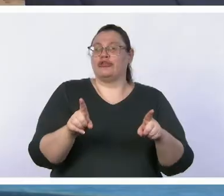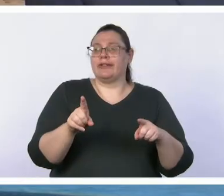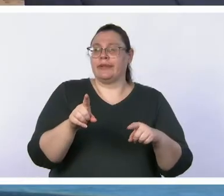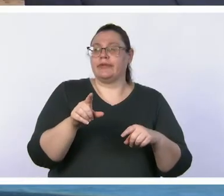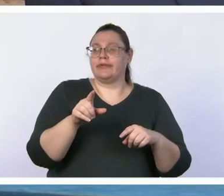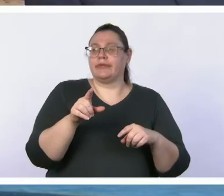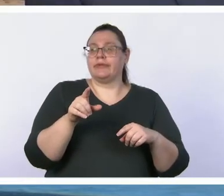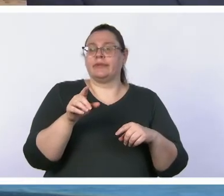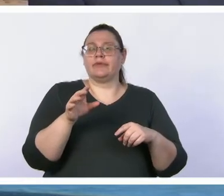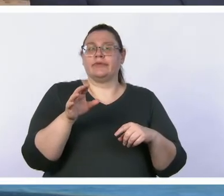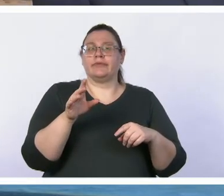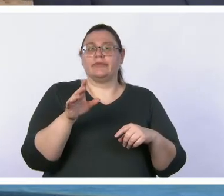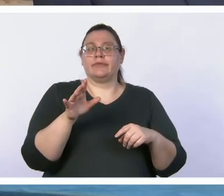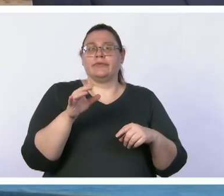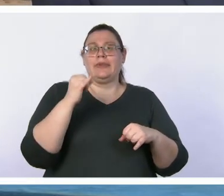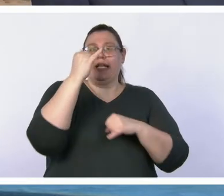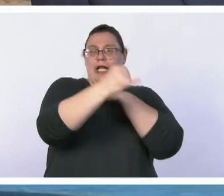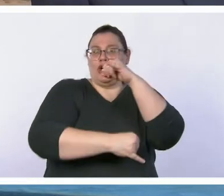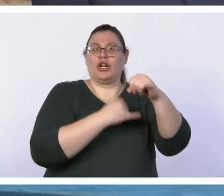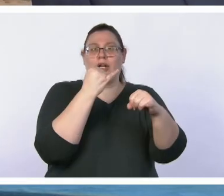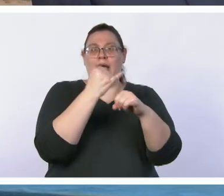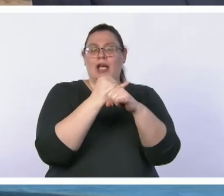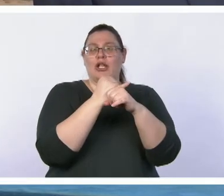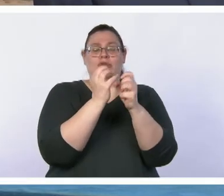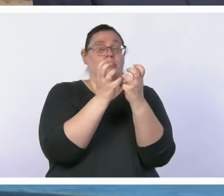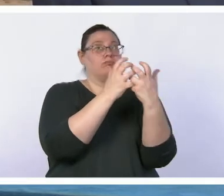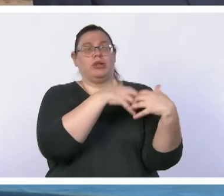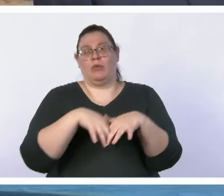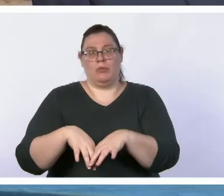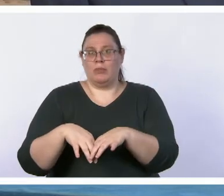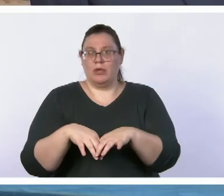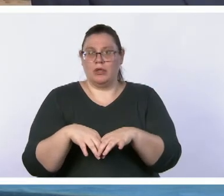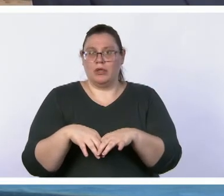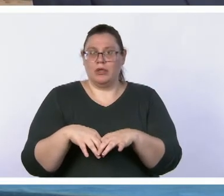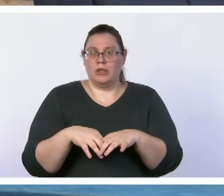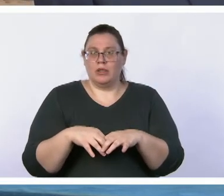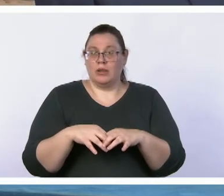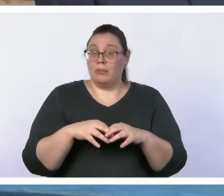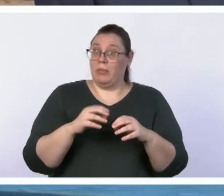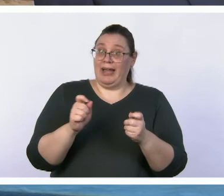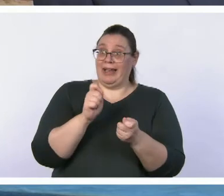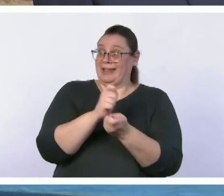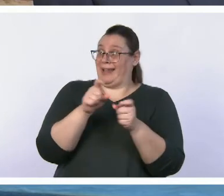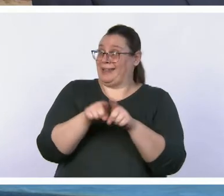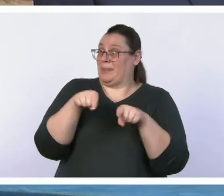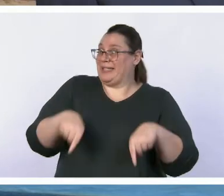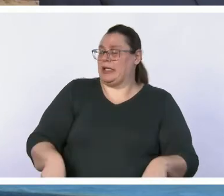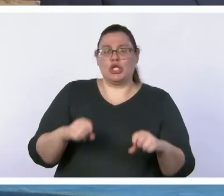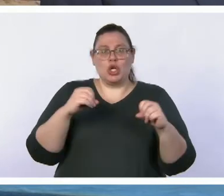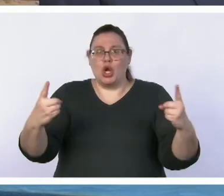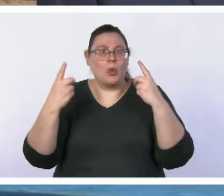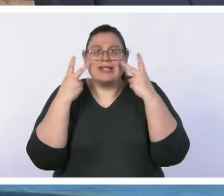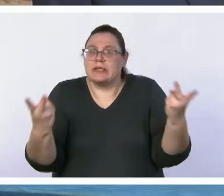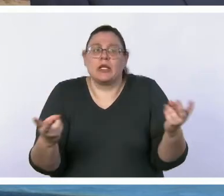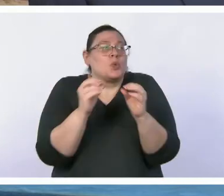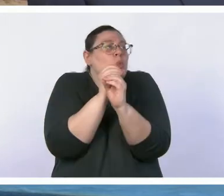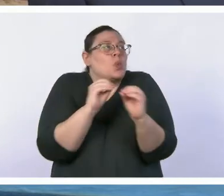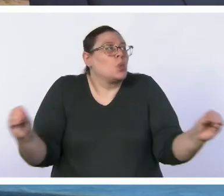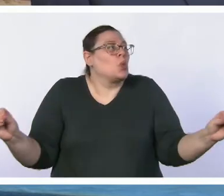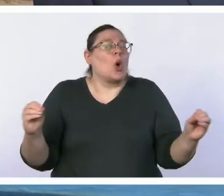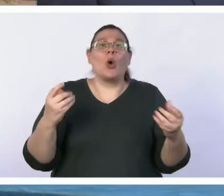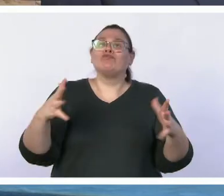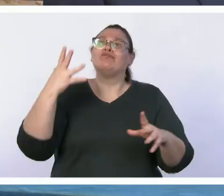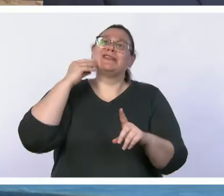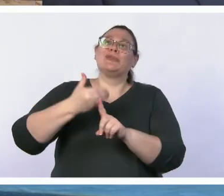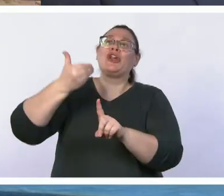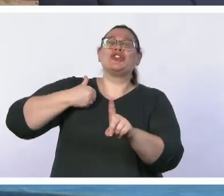the international meltdown. But no one has ever seen anything like this. There's no precedent for it.